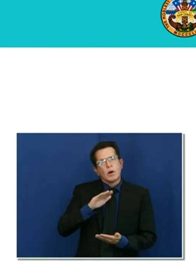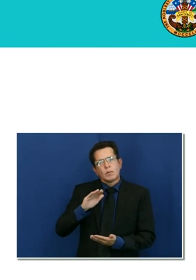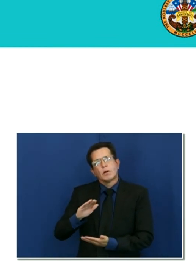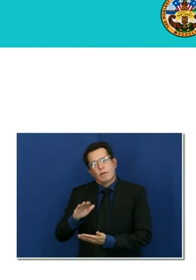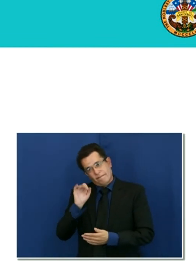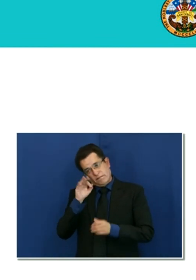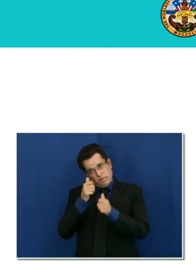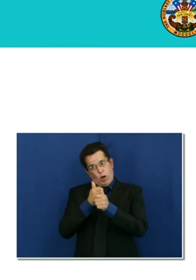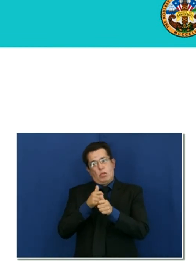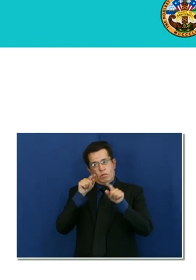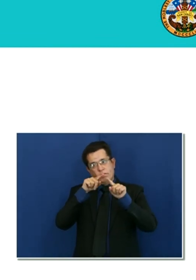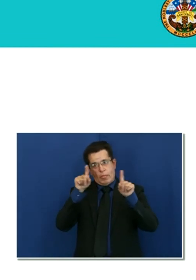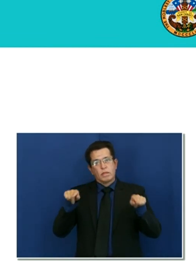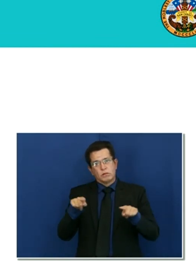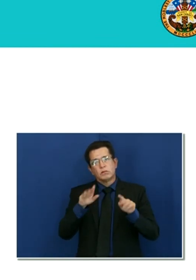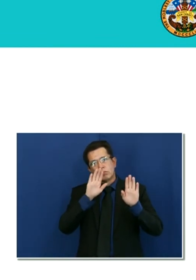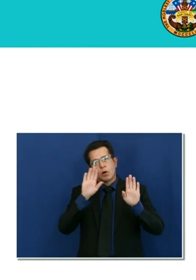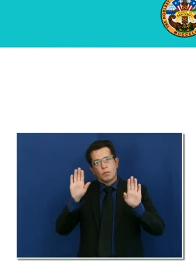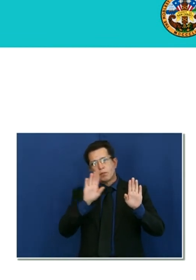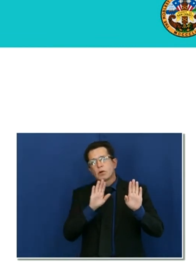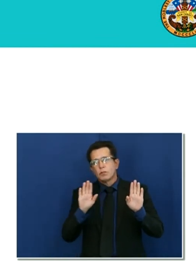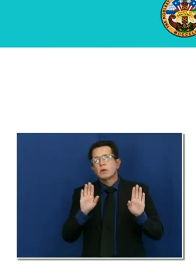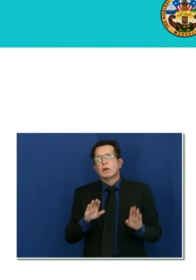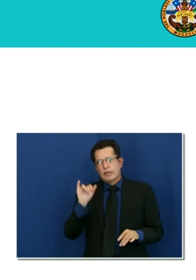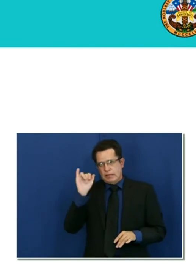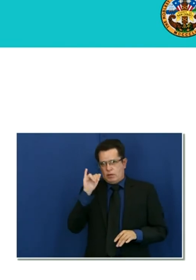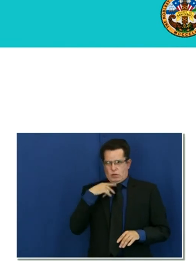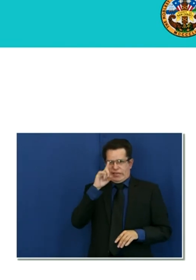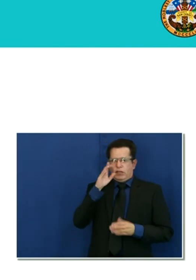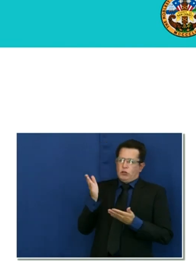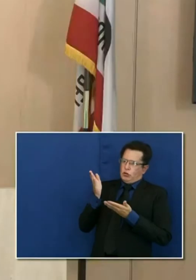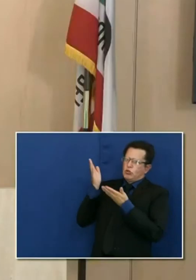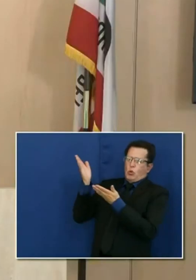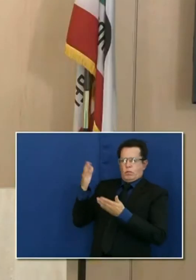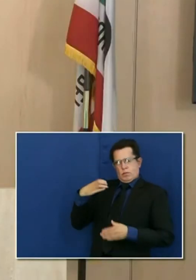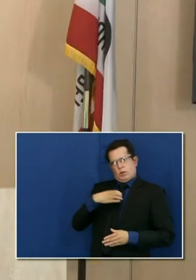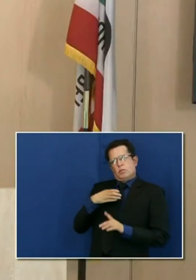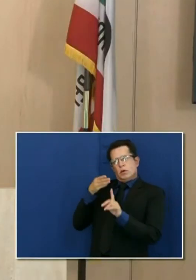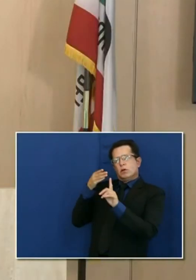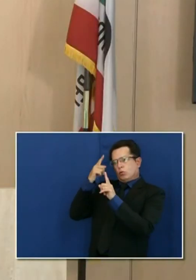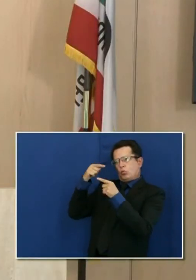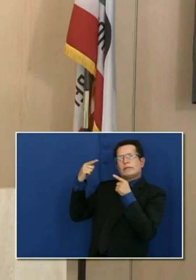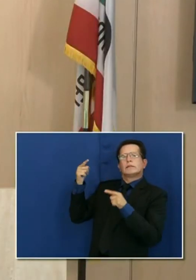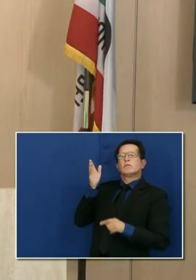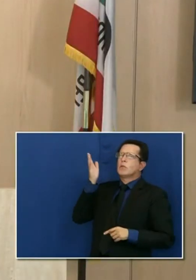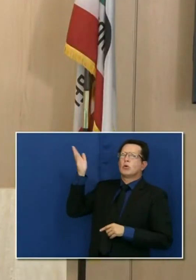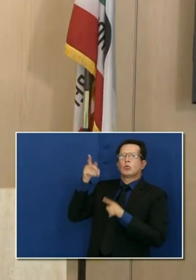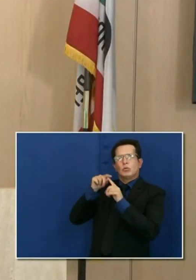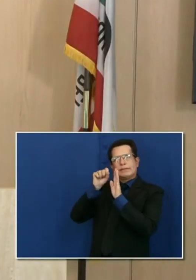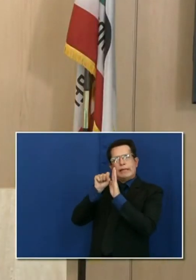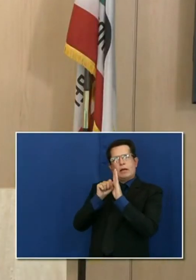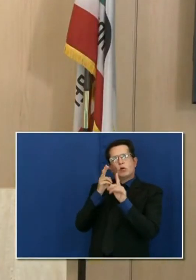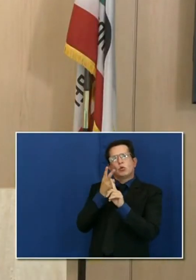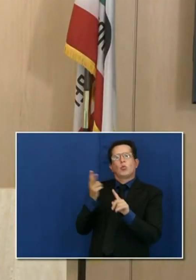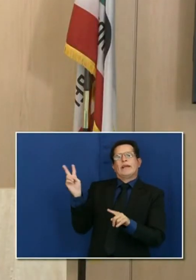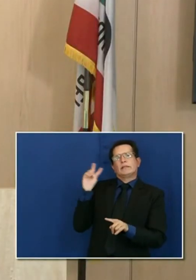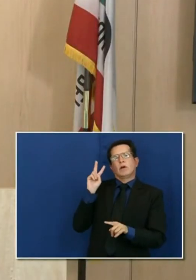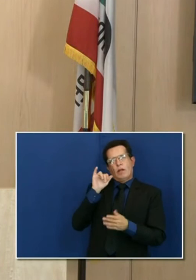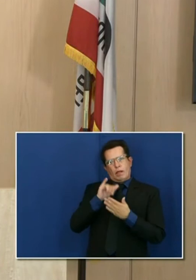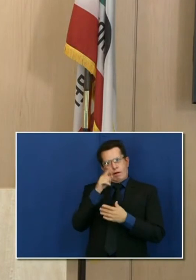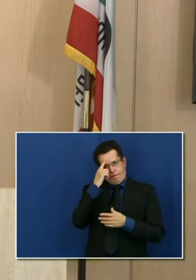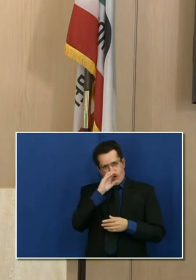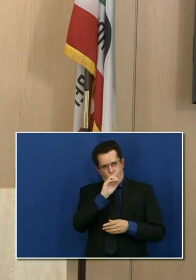I know there are questions about our adjudication request 2 weeks ago. This was a moment in time for the period of